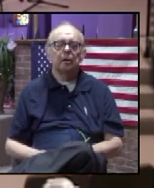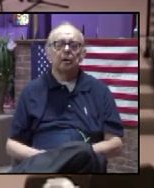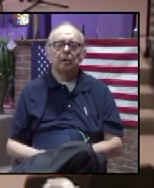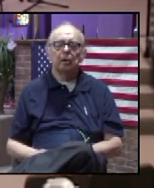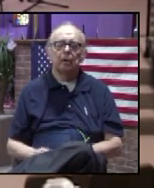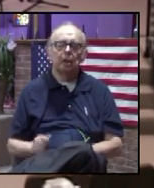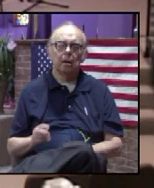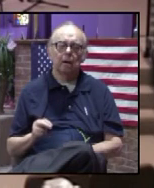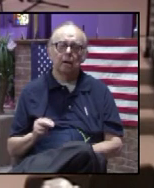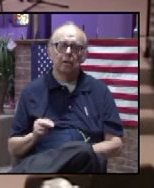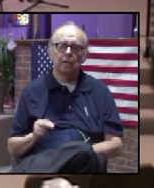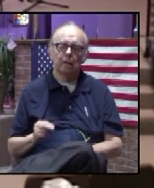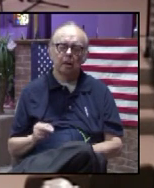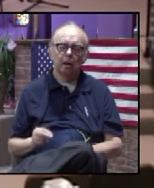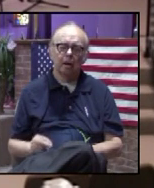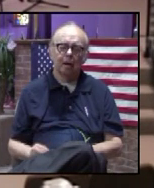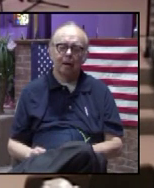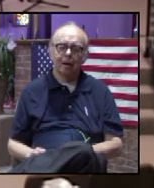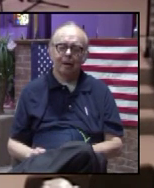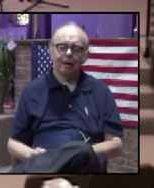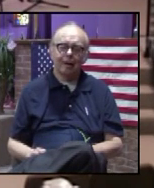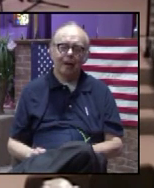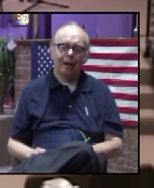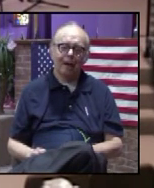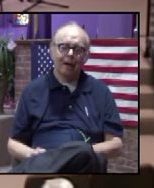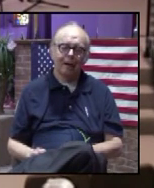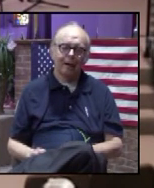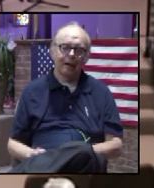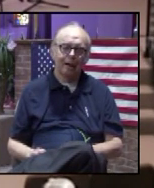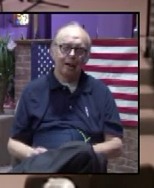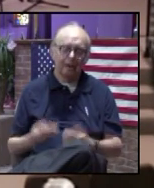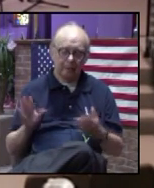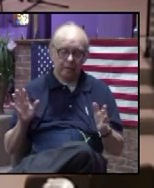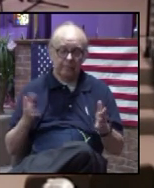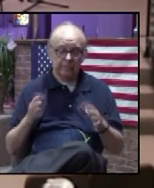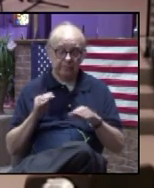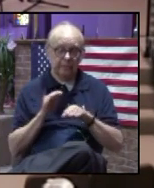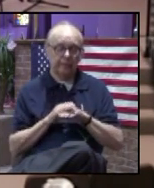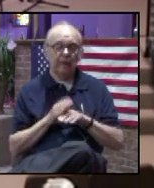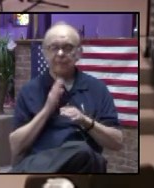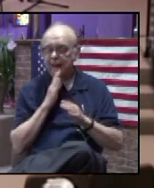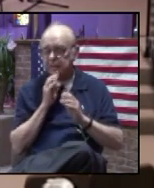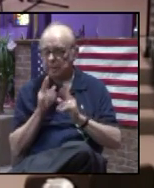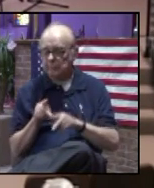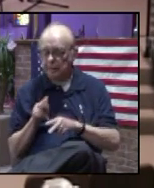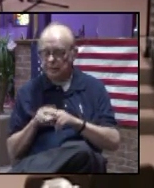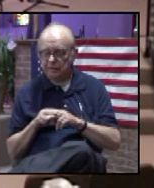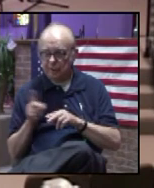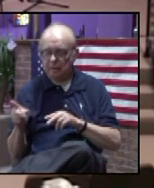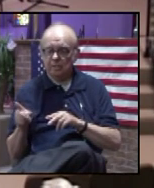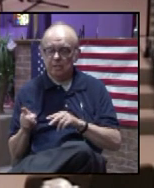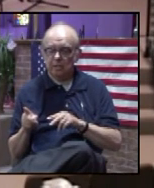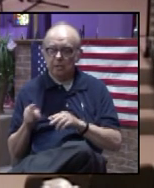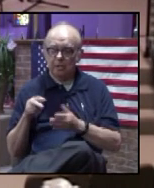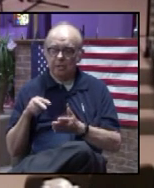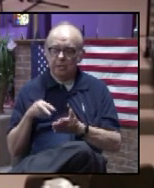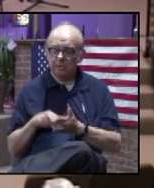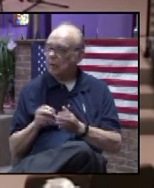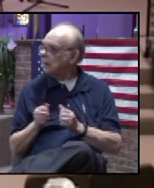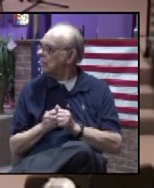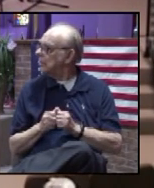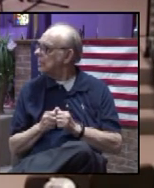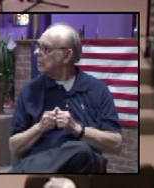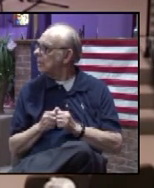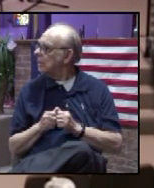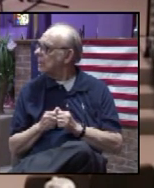John? Oh, you can't hear me? After you're done with the funeral, do you stand there with the casket? Yes.